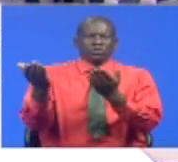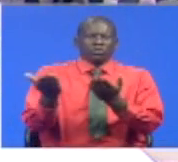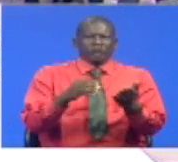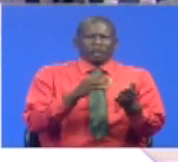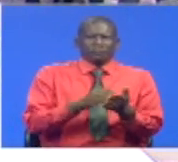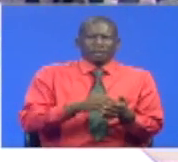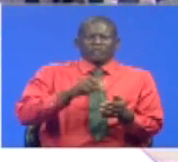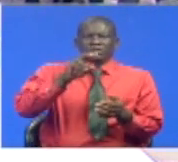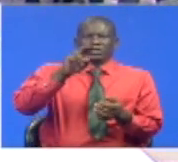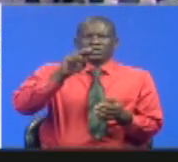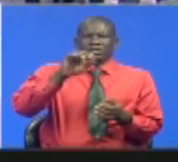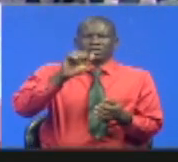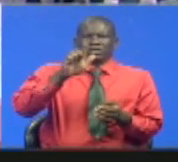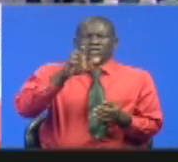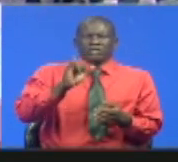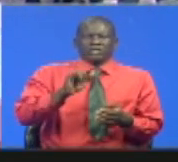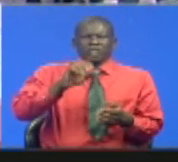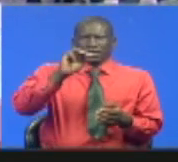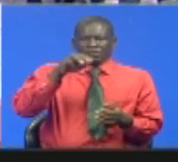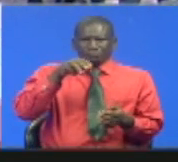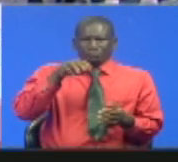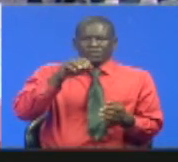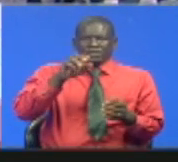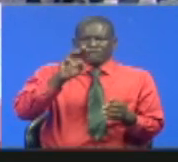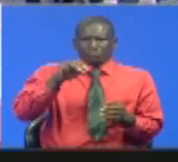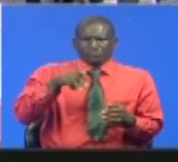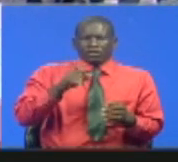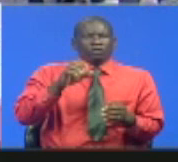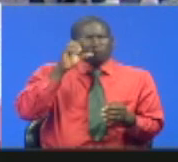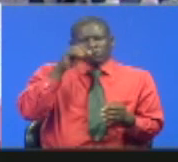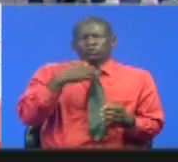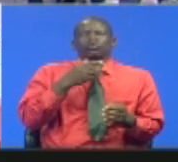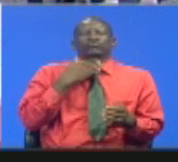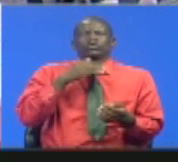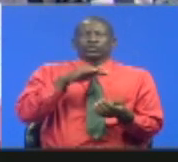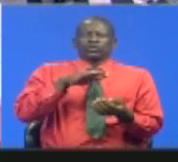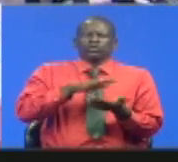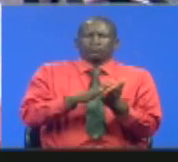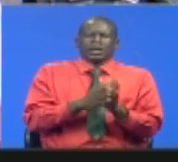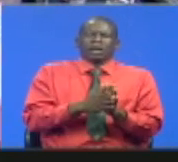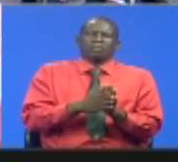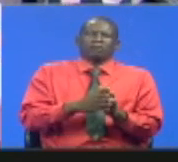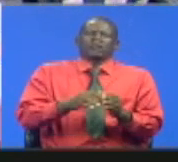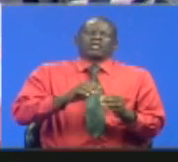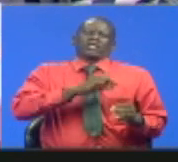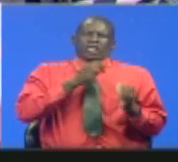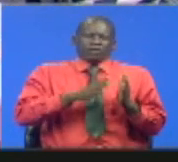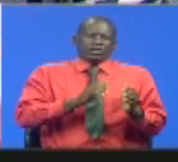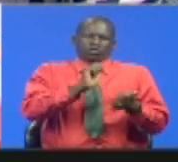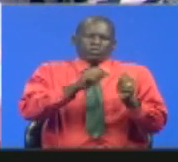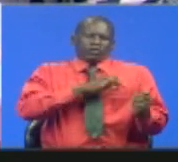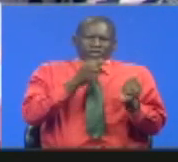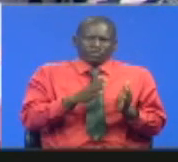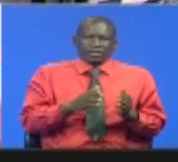Nyali MP and Mombasa gubernatorial hopeful Hezron Awiti has blamed Wiper Party leader Kalonzo Musyoka for the tribulations that pushed